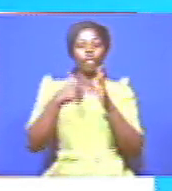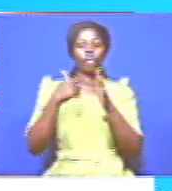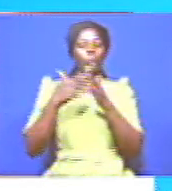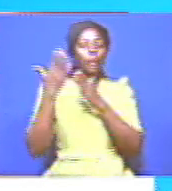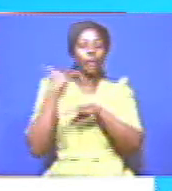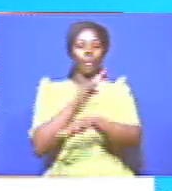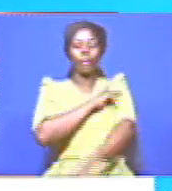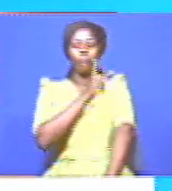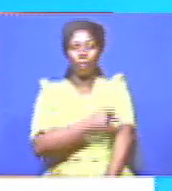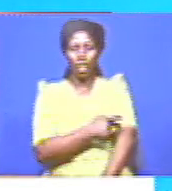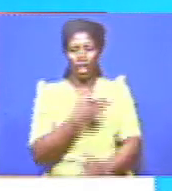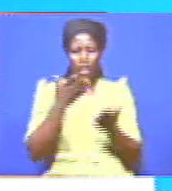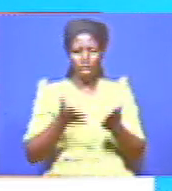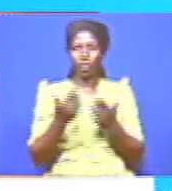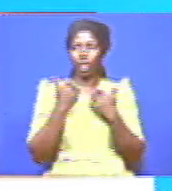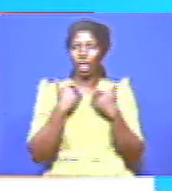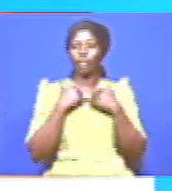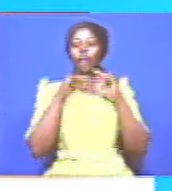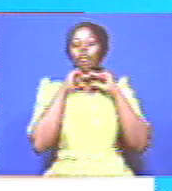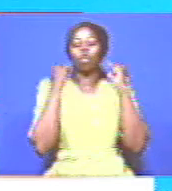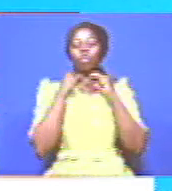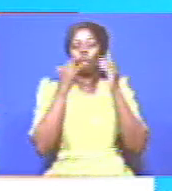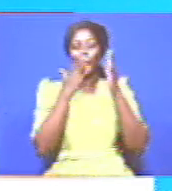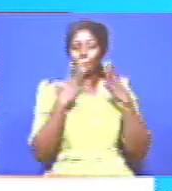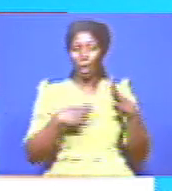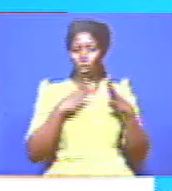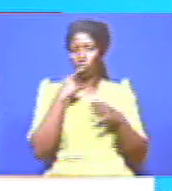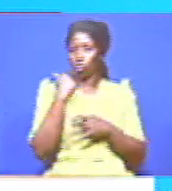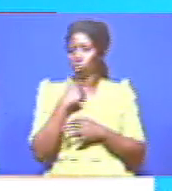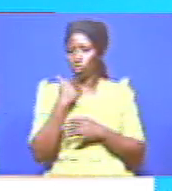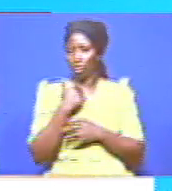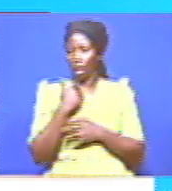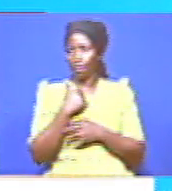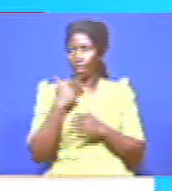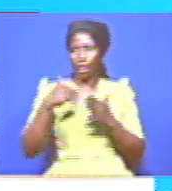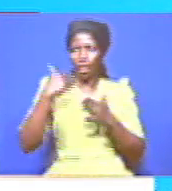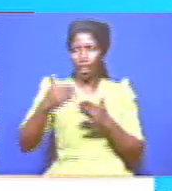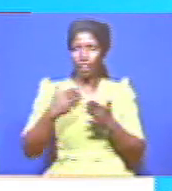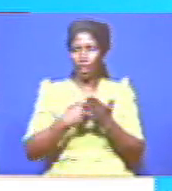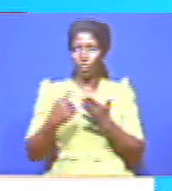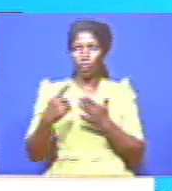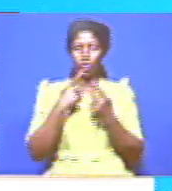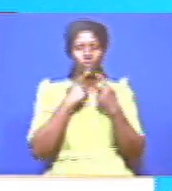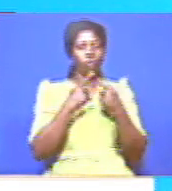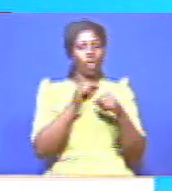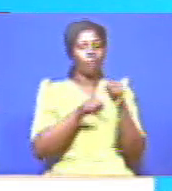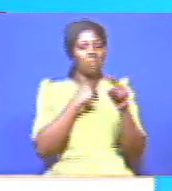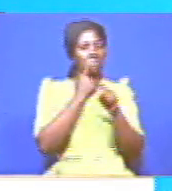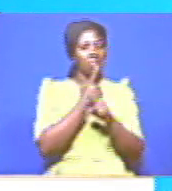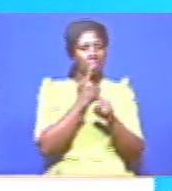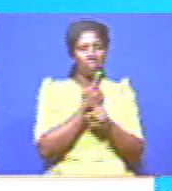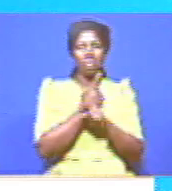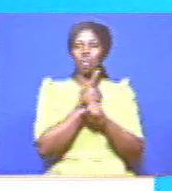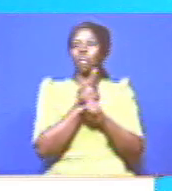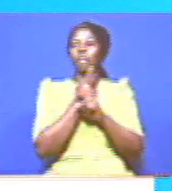here we have a host of personalities that we have on every week, and we talk about various aspects of